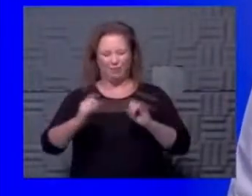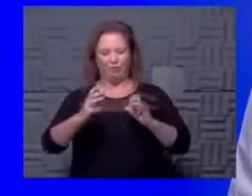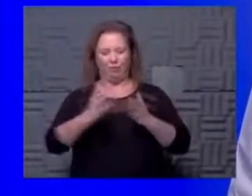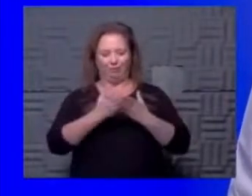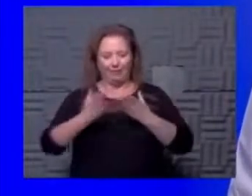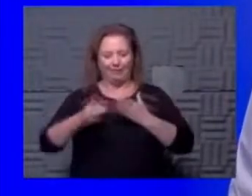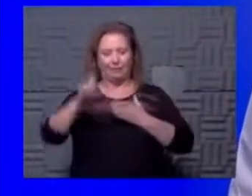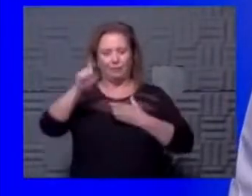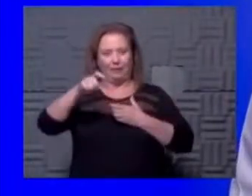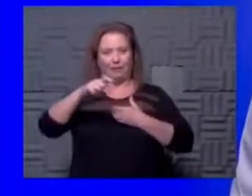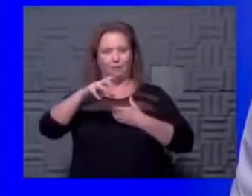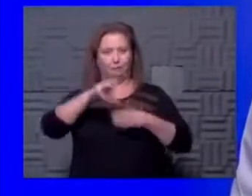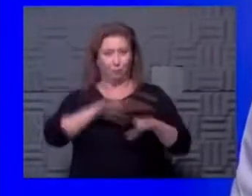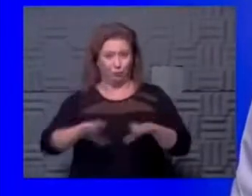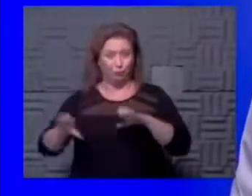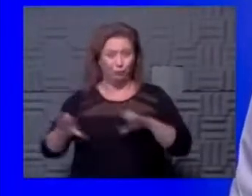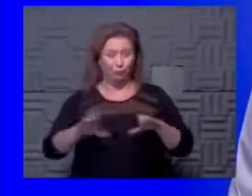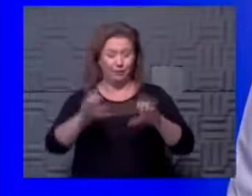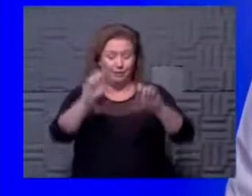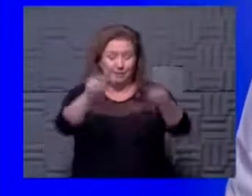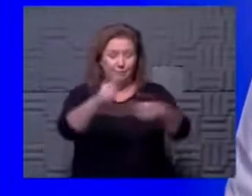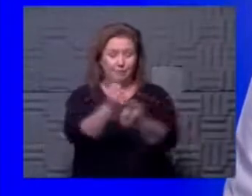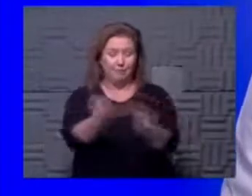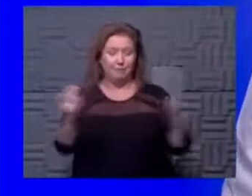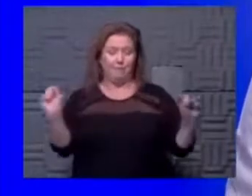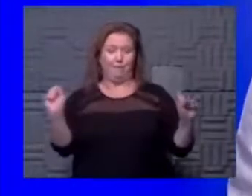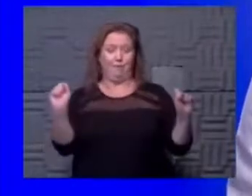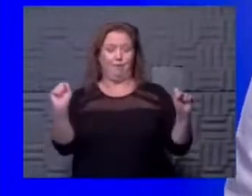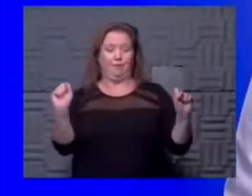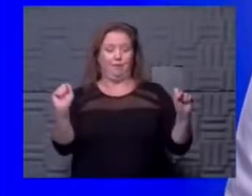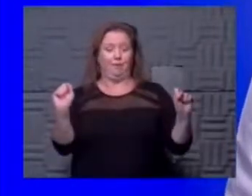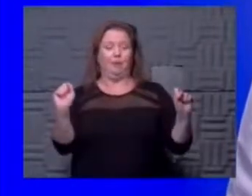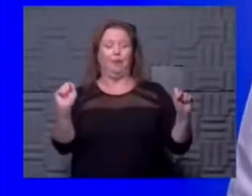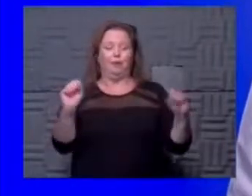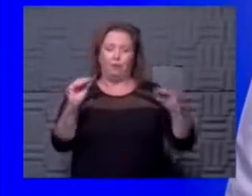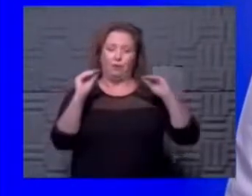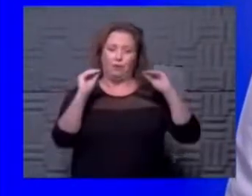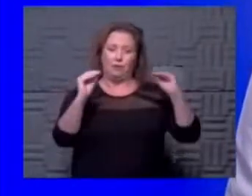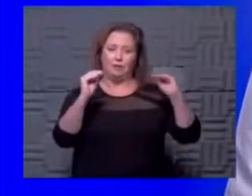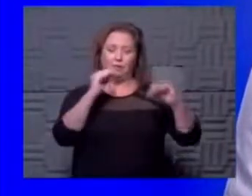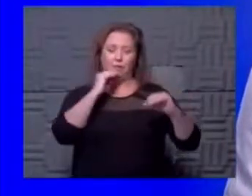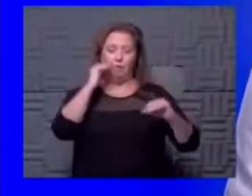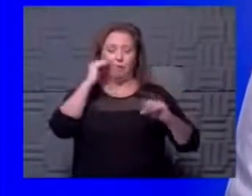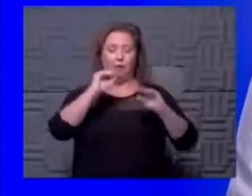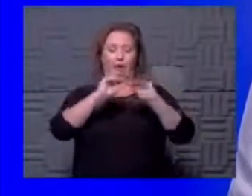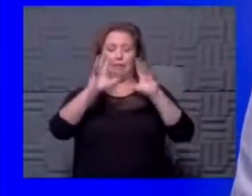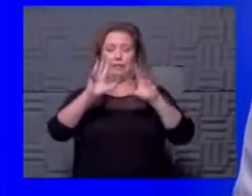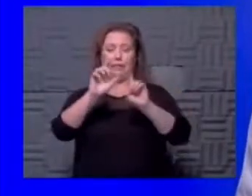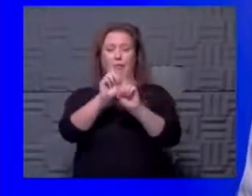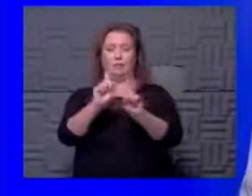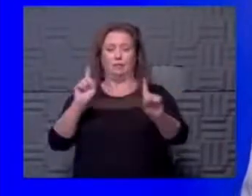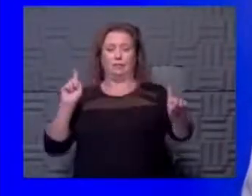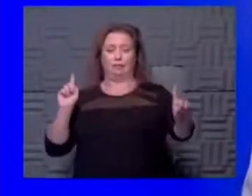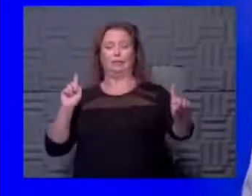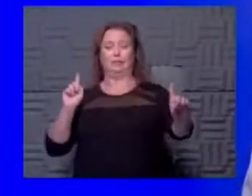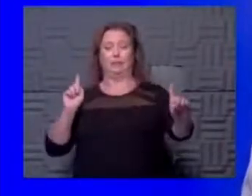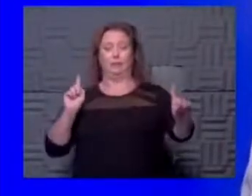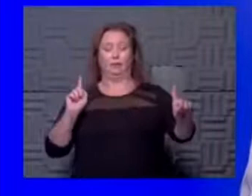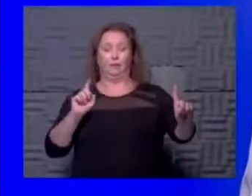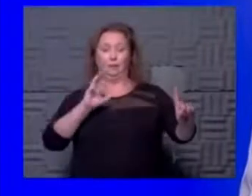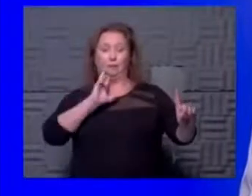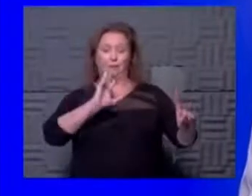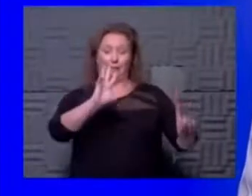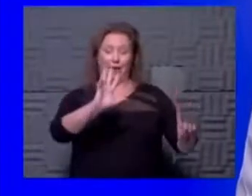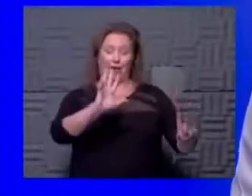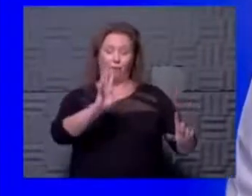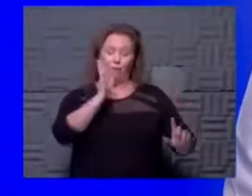details, I think it can be safe. And if you can teach them while at home, obviously we know the social distancing for somebody of that age is going to